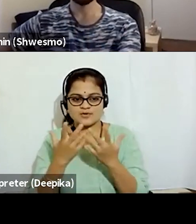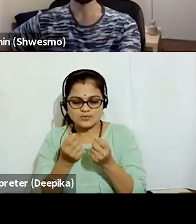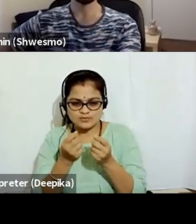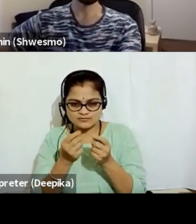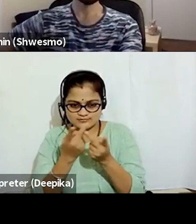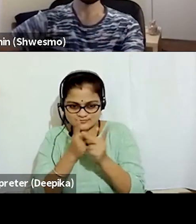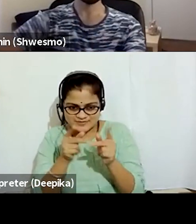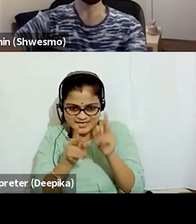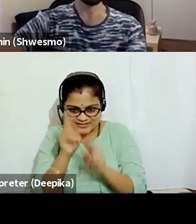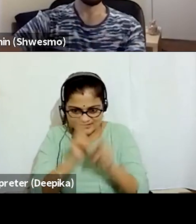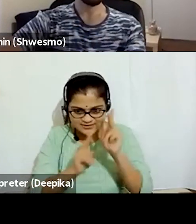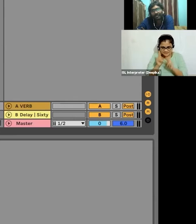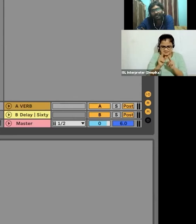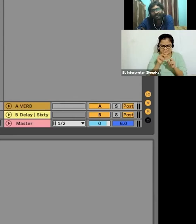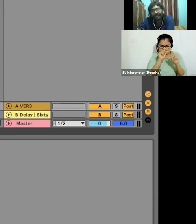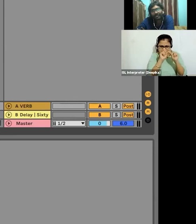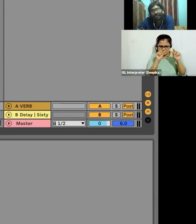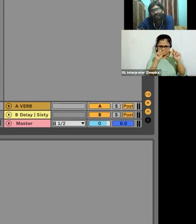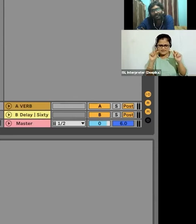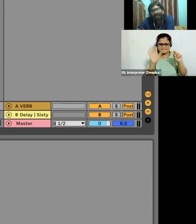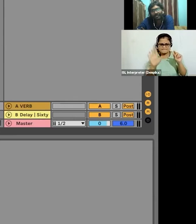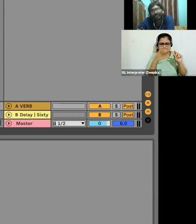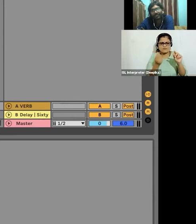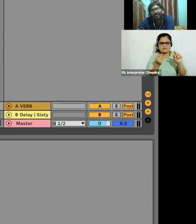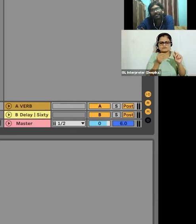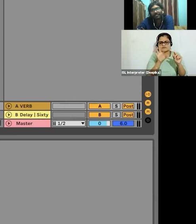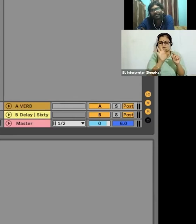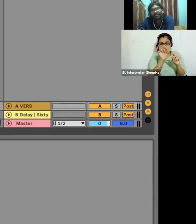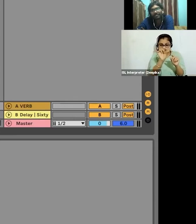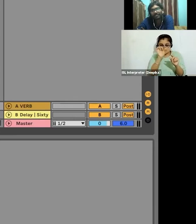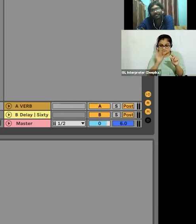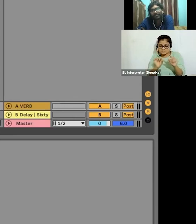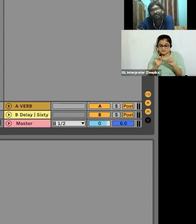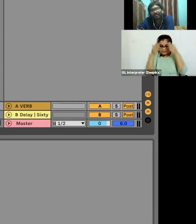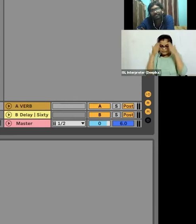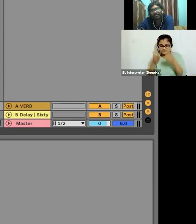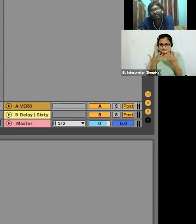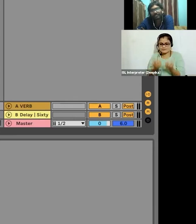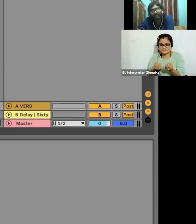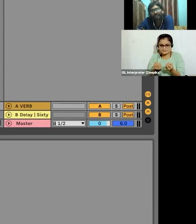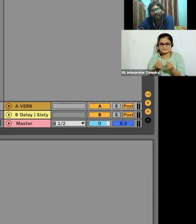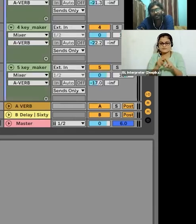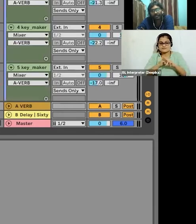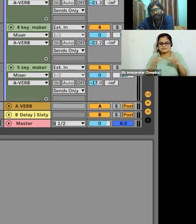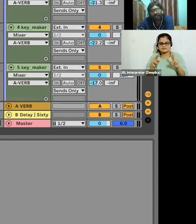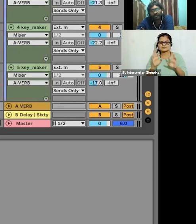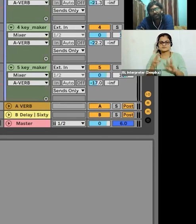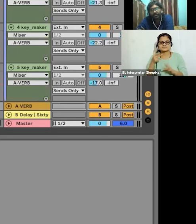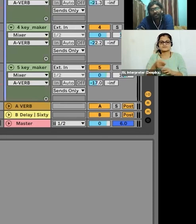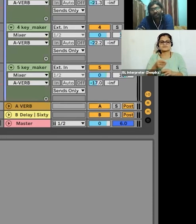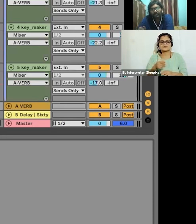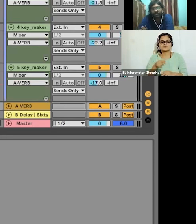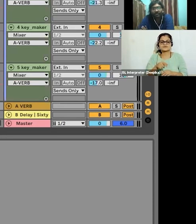wanted the kind of the acoustic signature to stay. Like I wanted that to be the focus of what the track is. So this